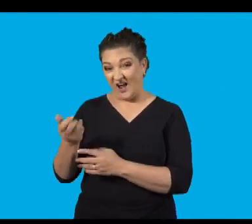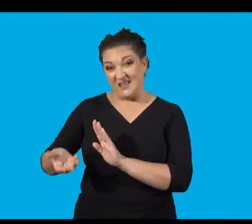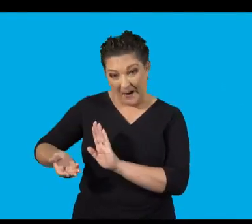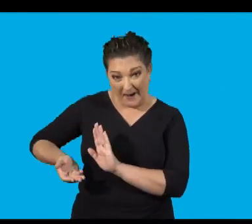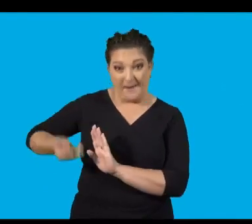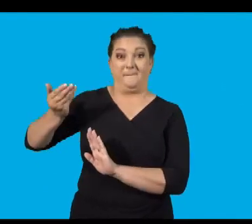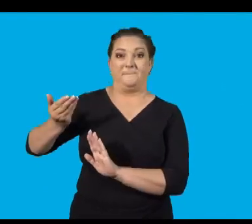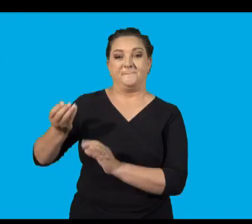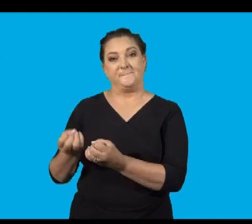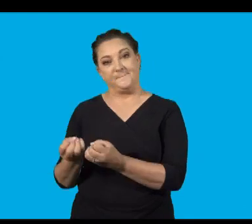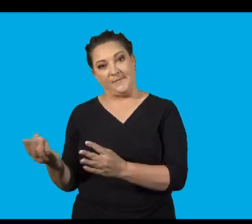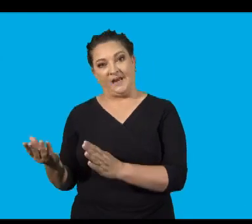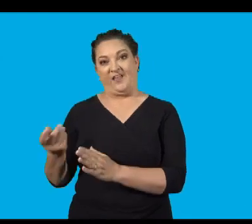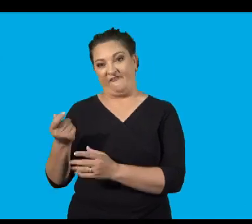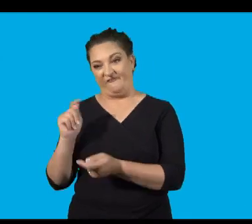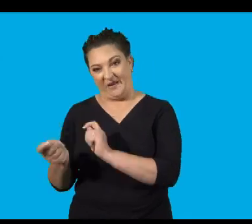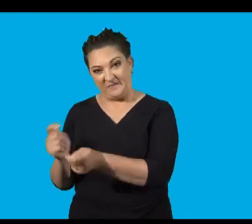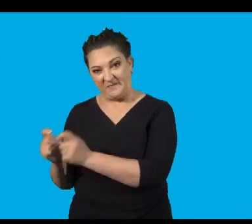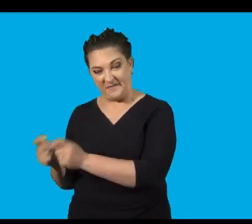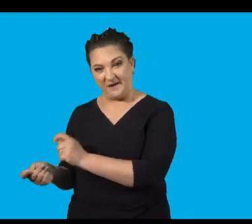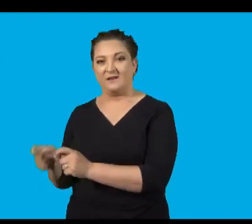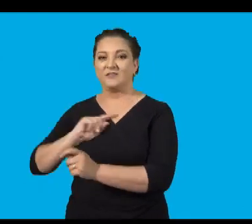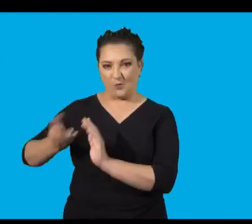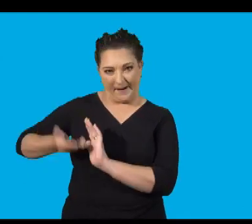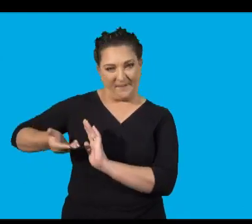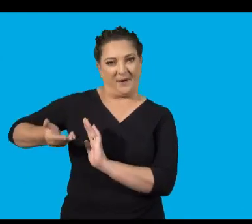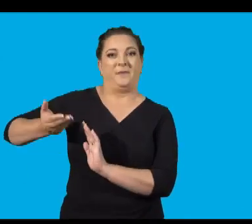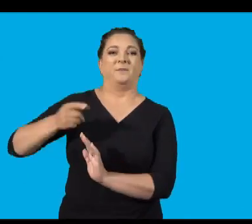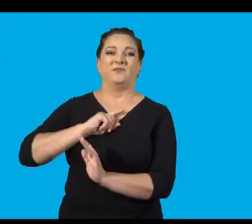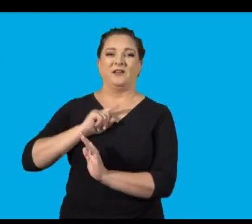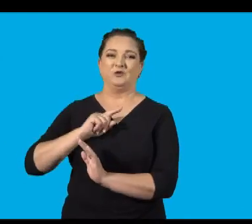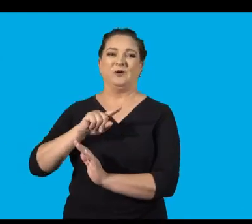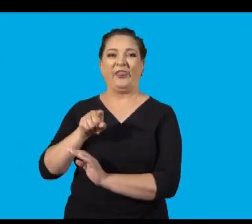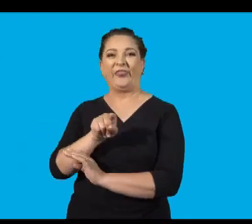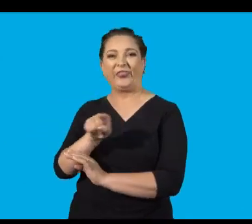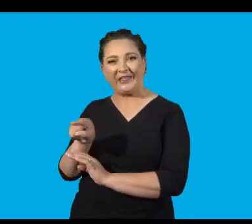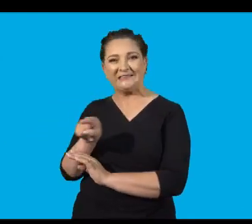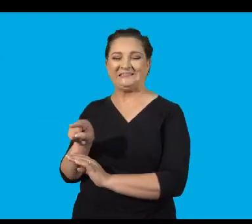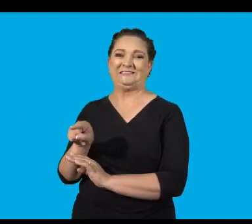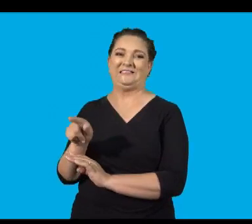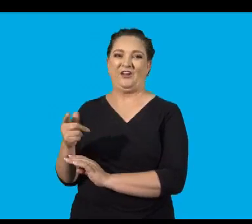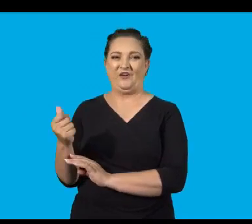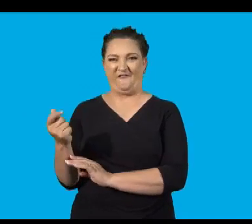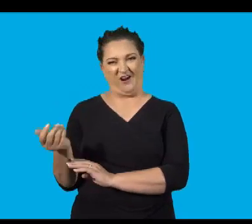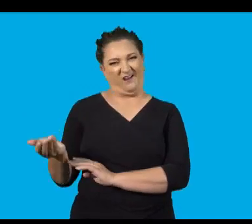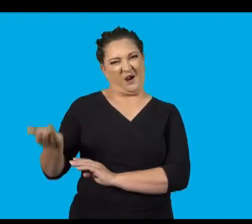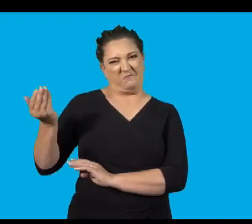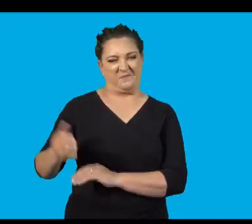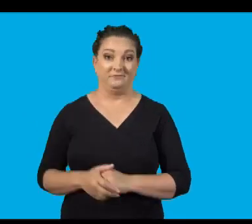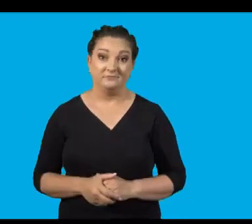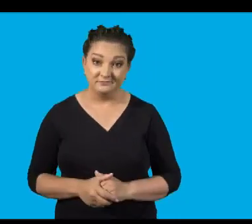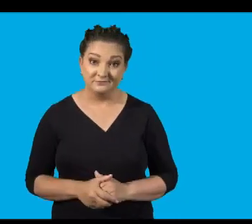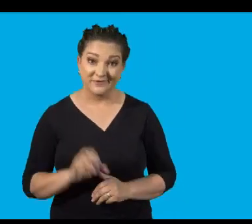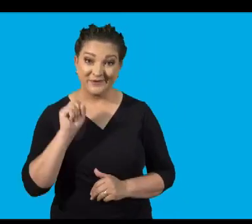fares? It's plural, so I need a plural to indicate a plural pronoun there to indicate that the